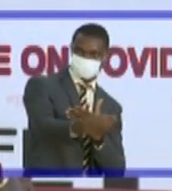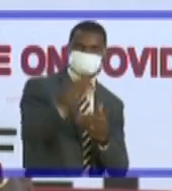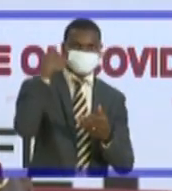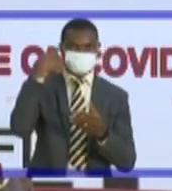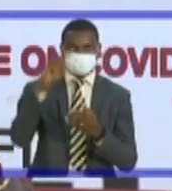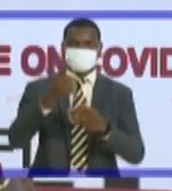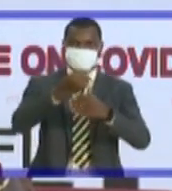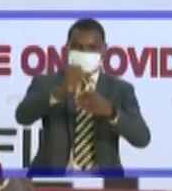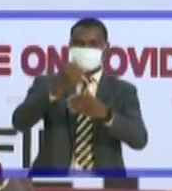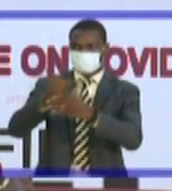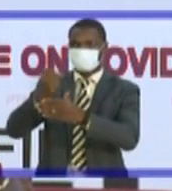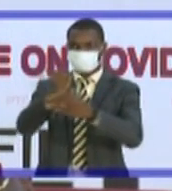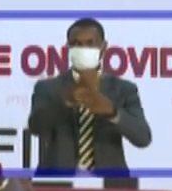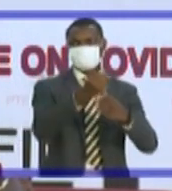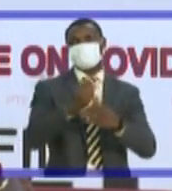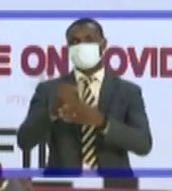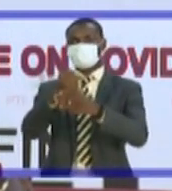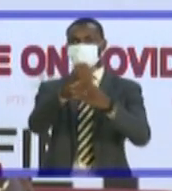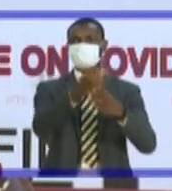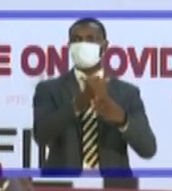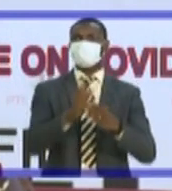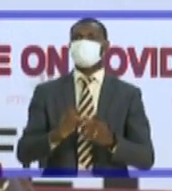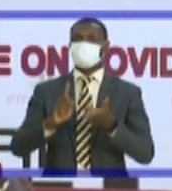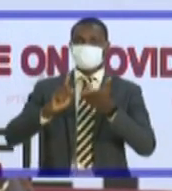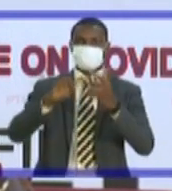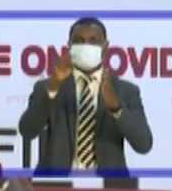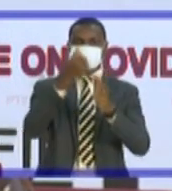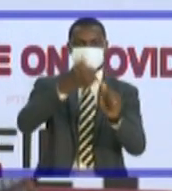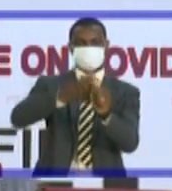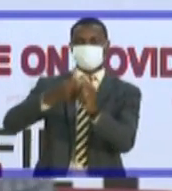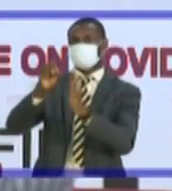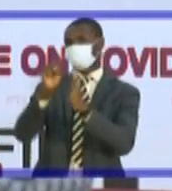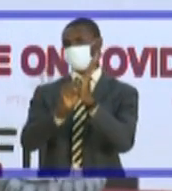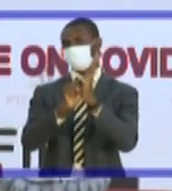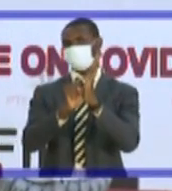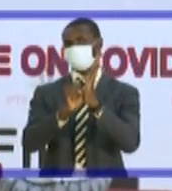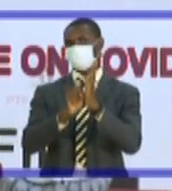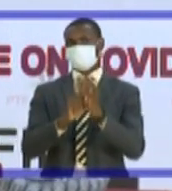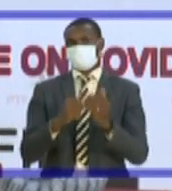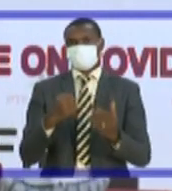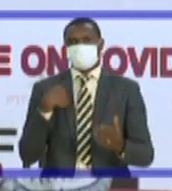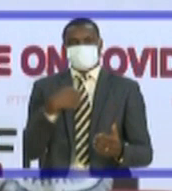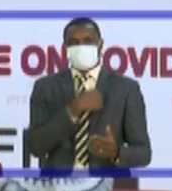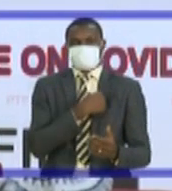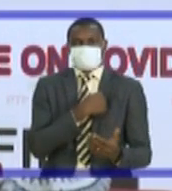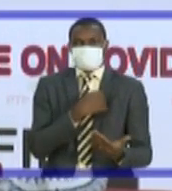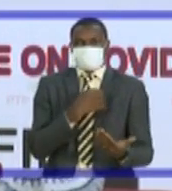for onward distribution to the states. So as far as we are